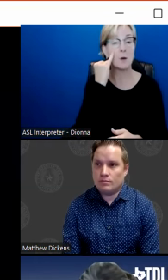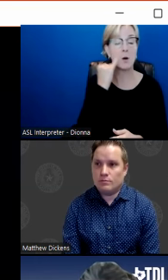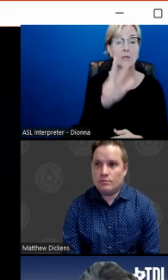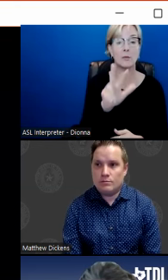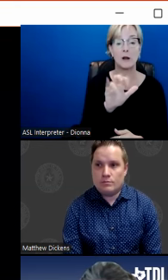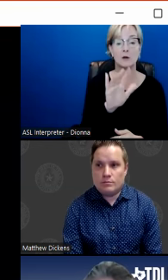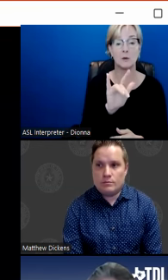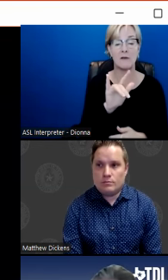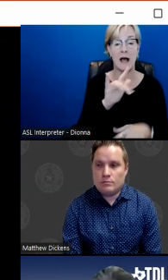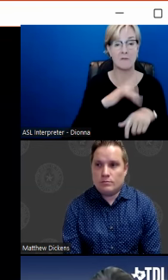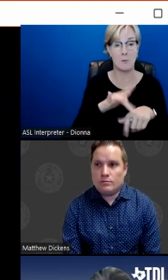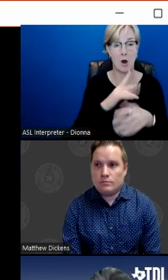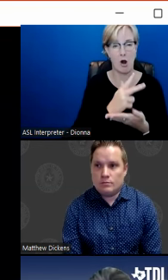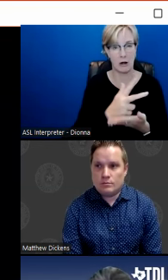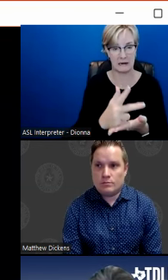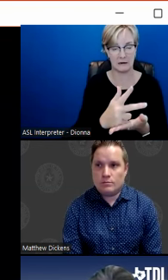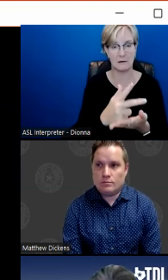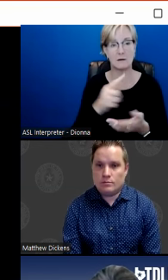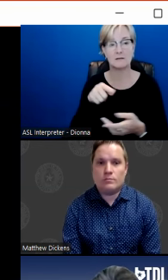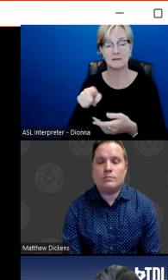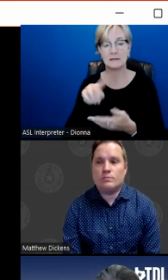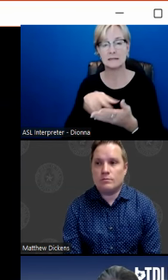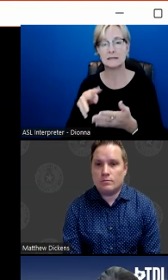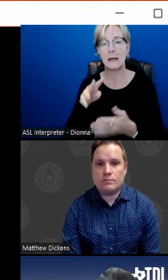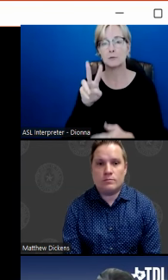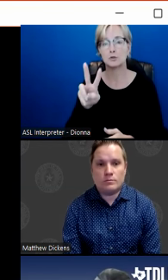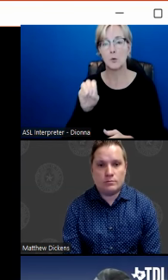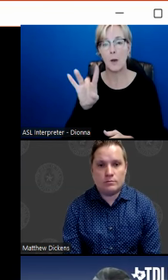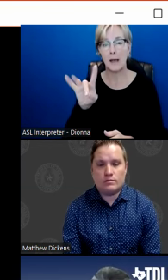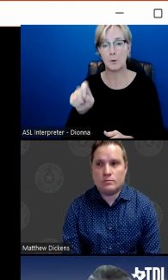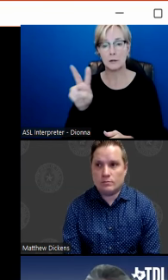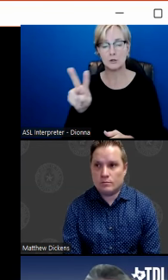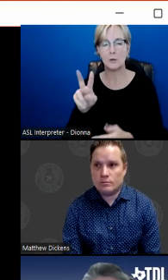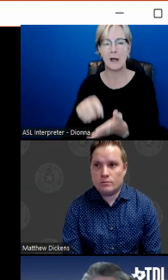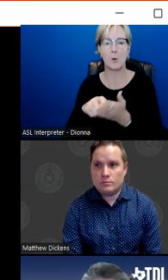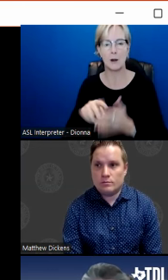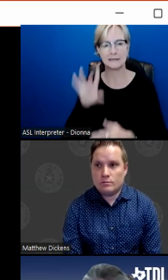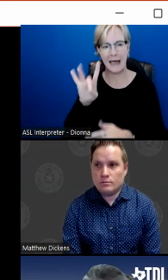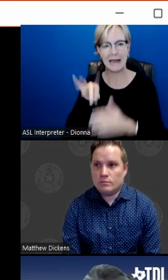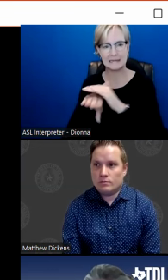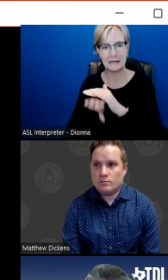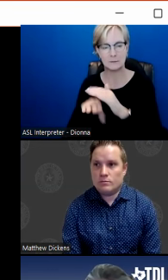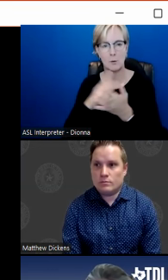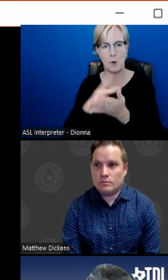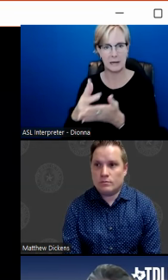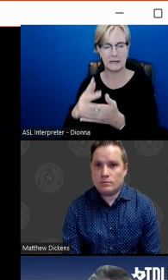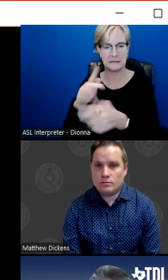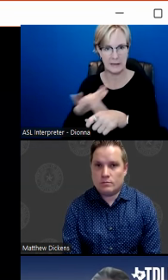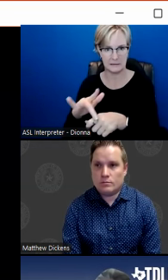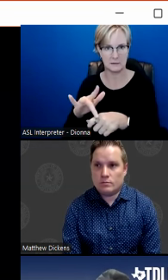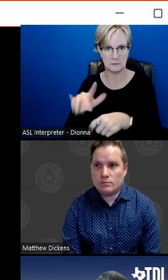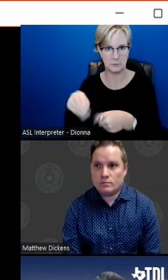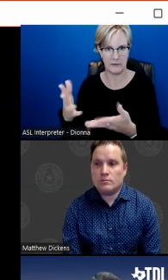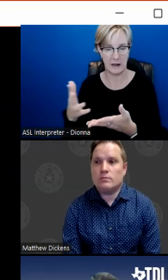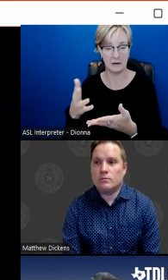325 parking spaces, according to table 208.2, that requires eight accessible parking spaces to be provided. And